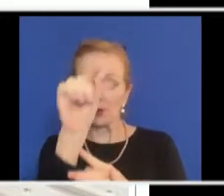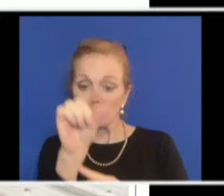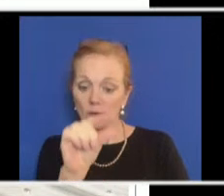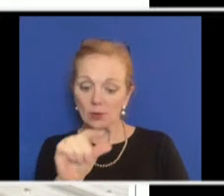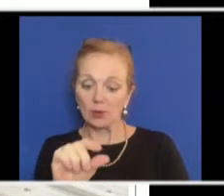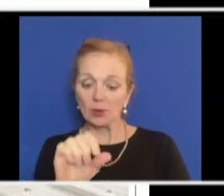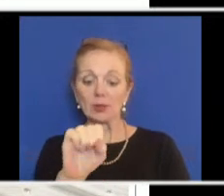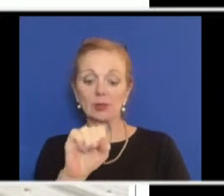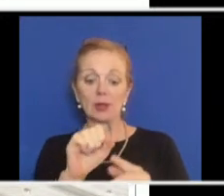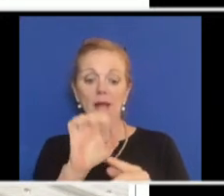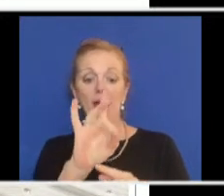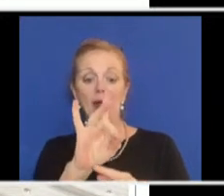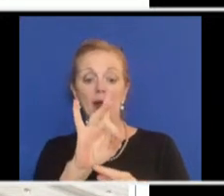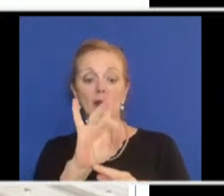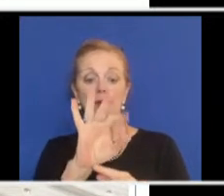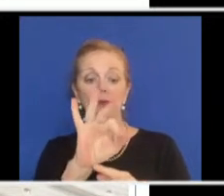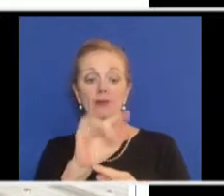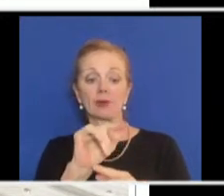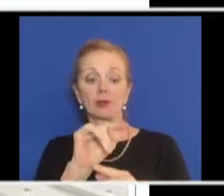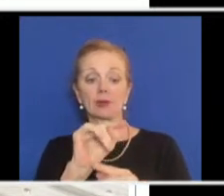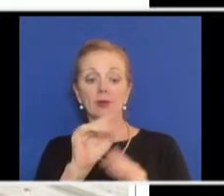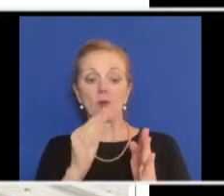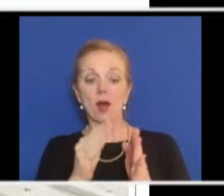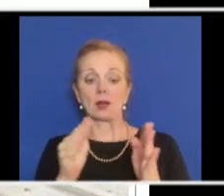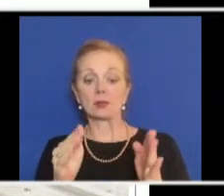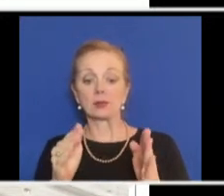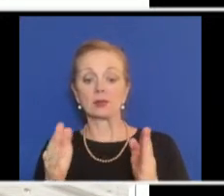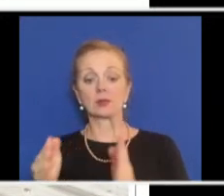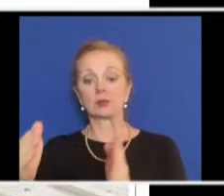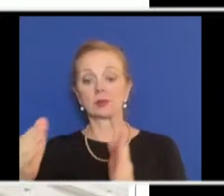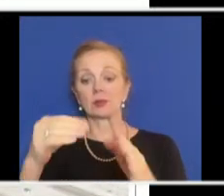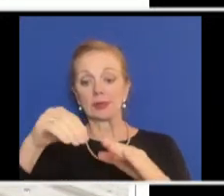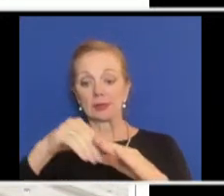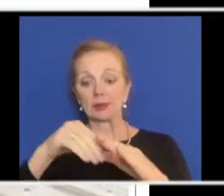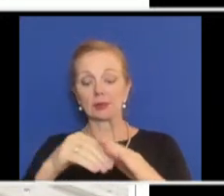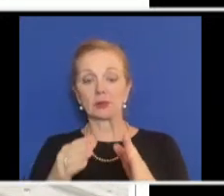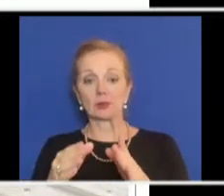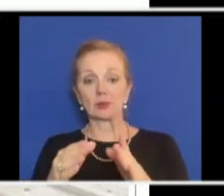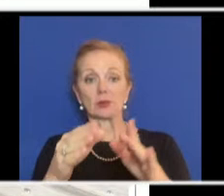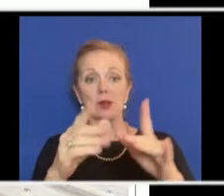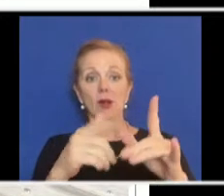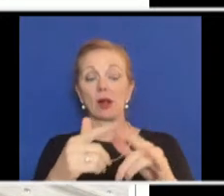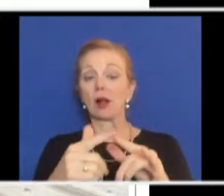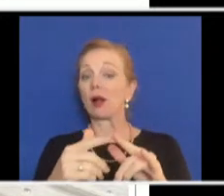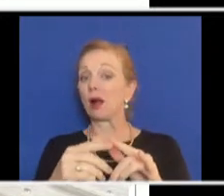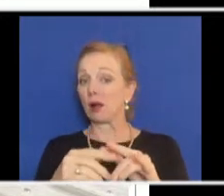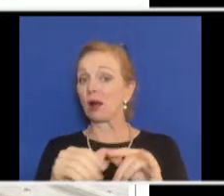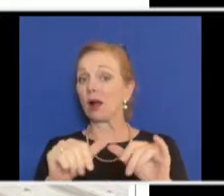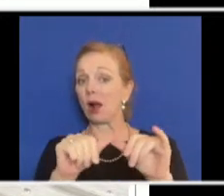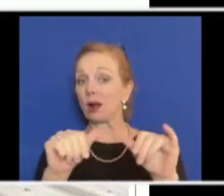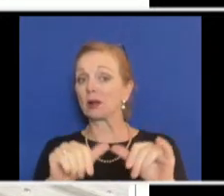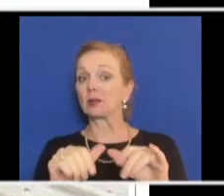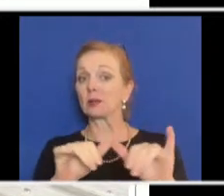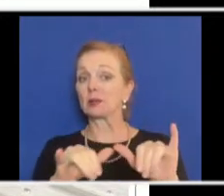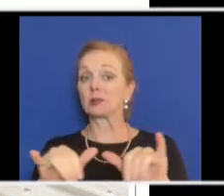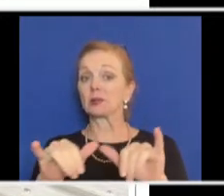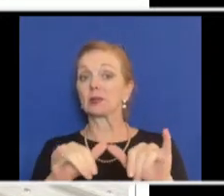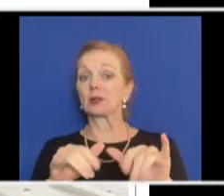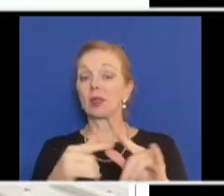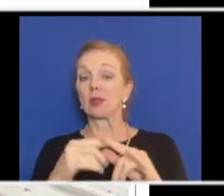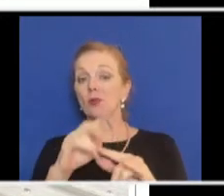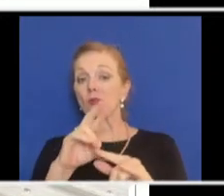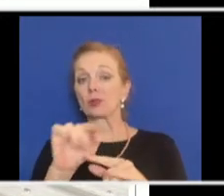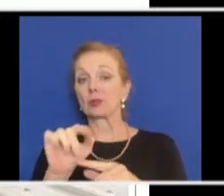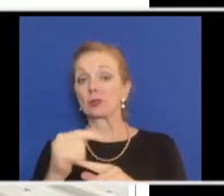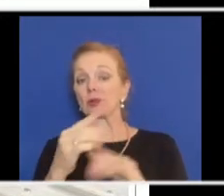eight for wide sidewalks will be installed along the internal streets architectural standards are a part of the petitioner's conditional resulting plan